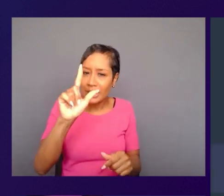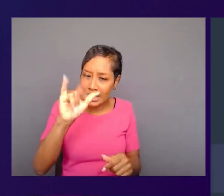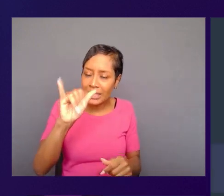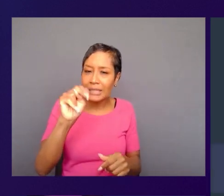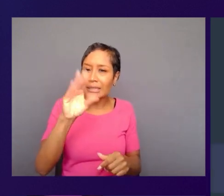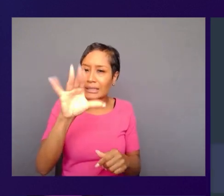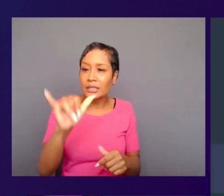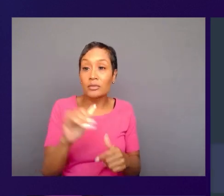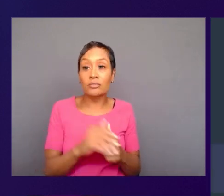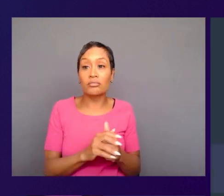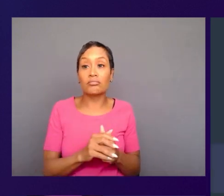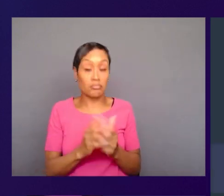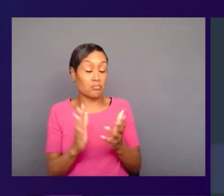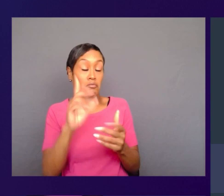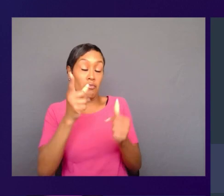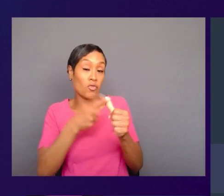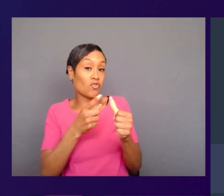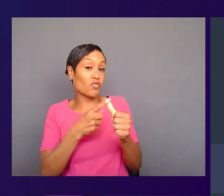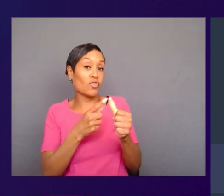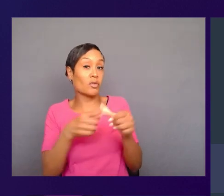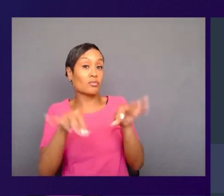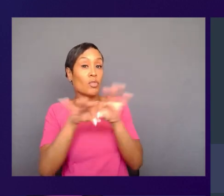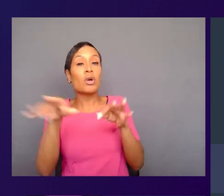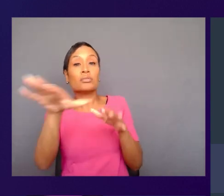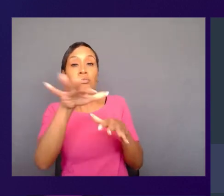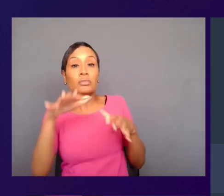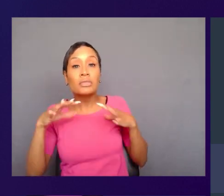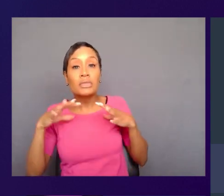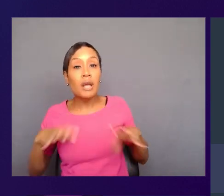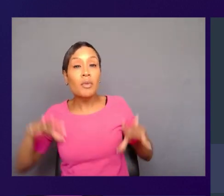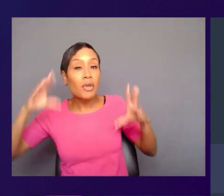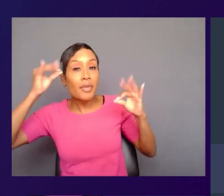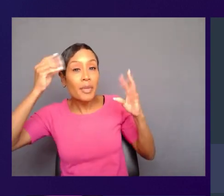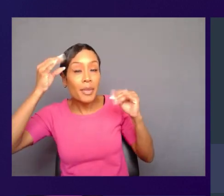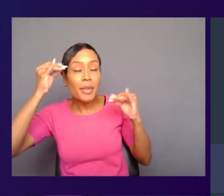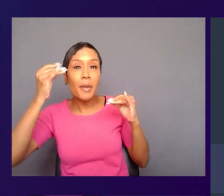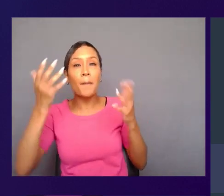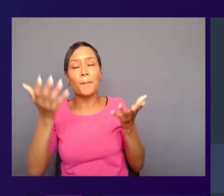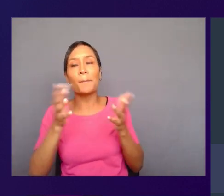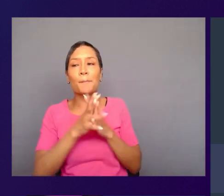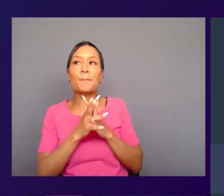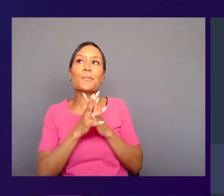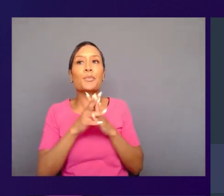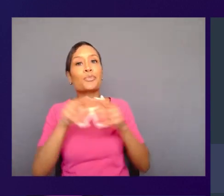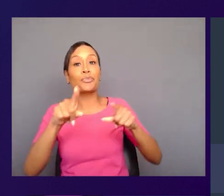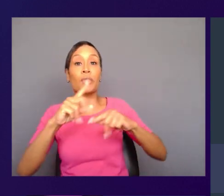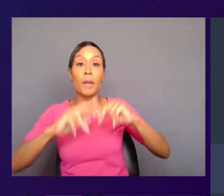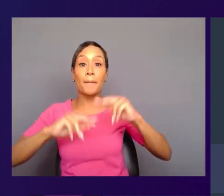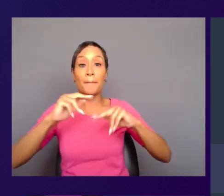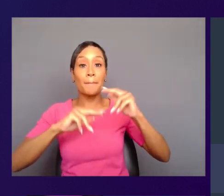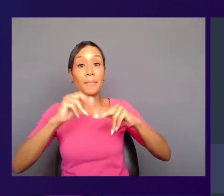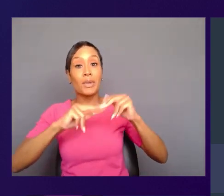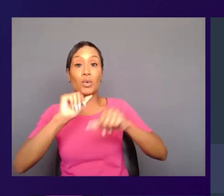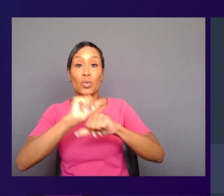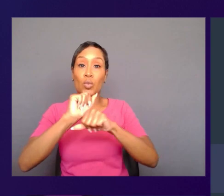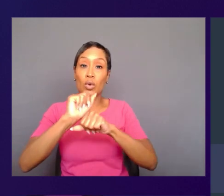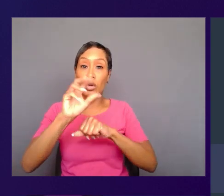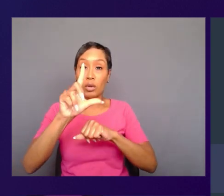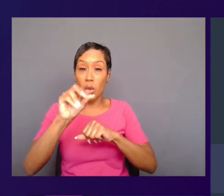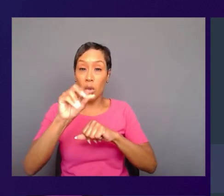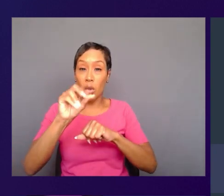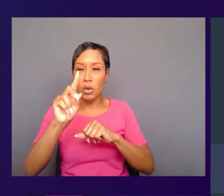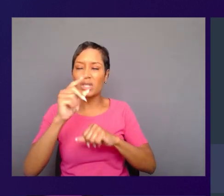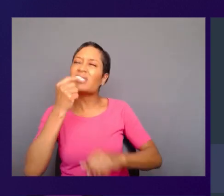thing I want to make sure that customers are thinking about is as they're building their workloads, think about, hey,